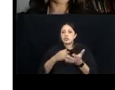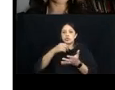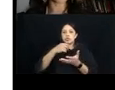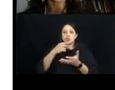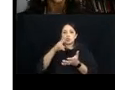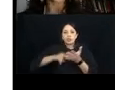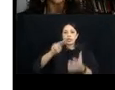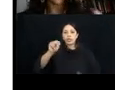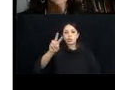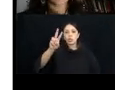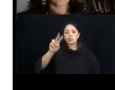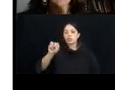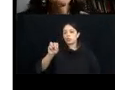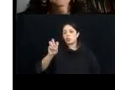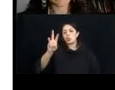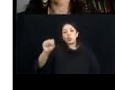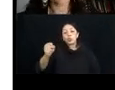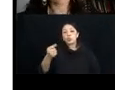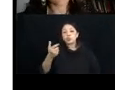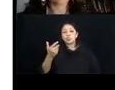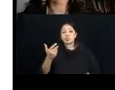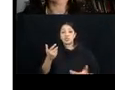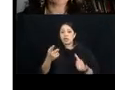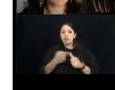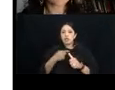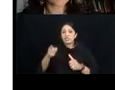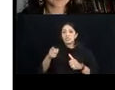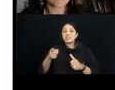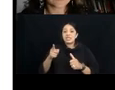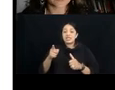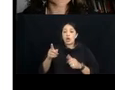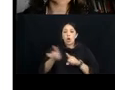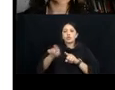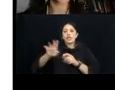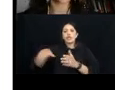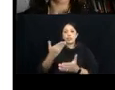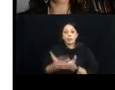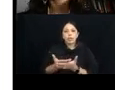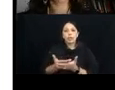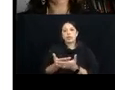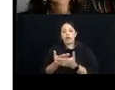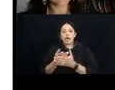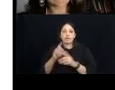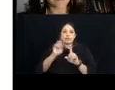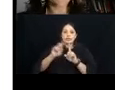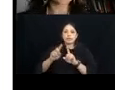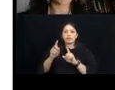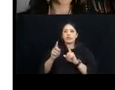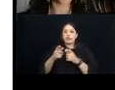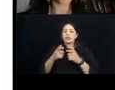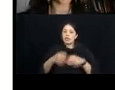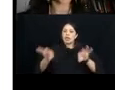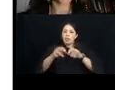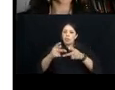have them appearing in major centers and communities such as Los Angeles. You have the Inside East Side